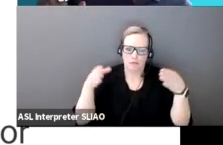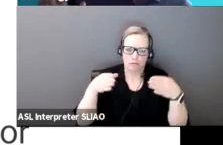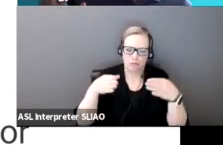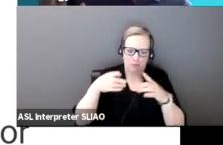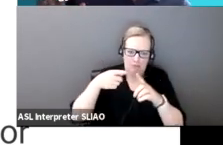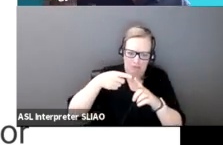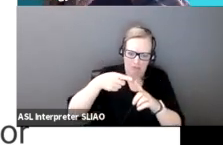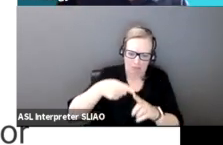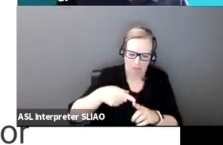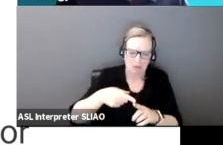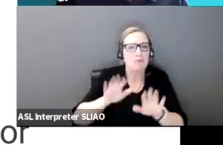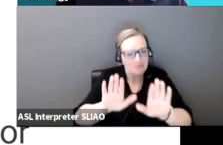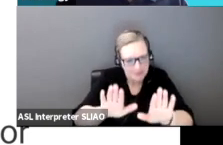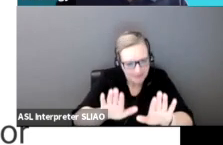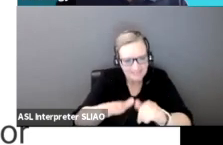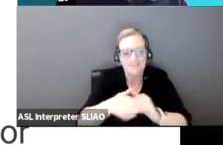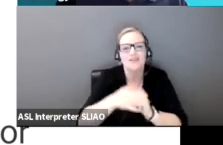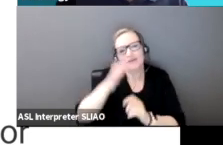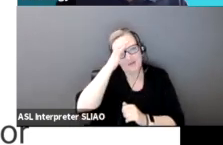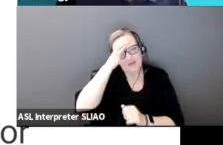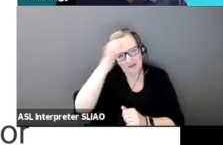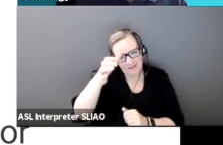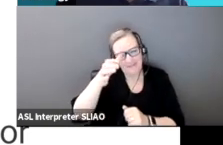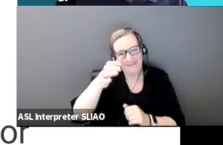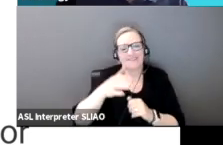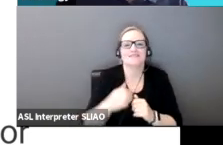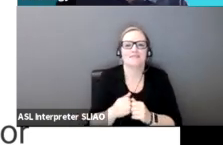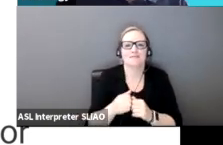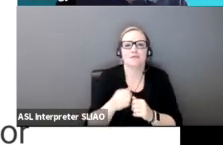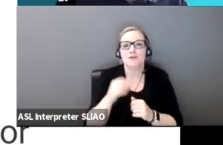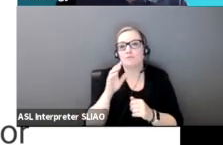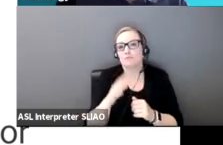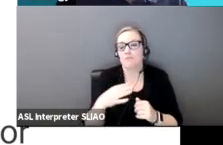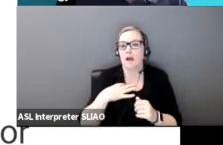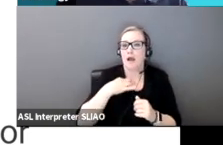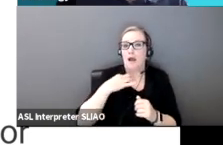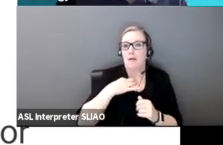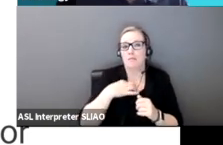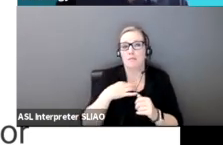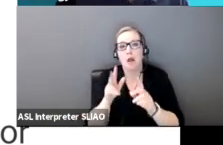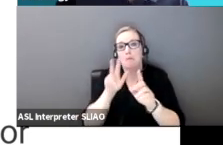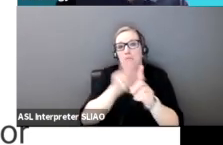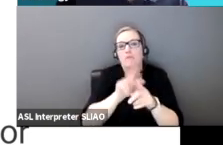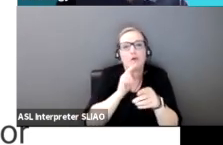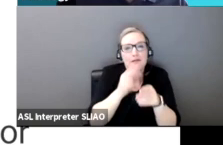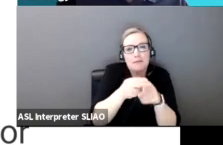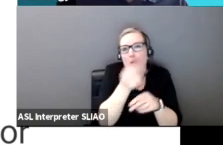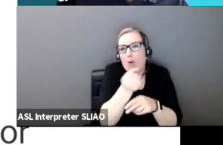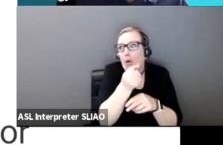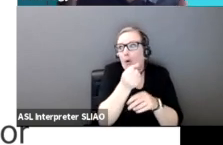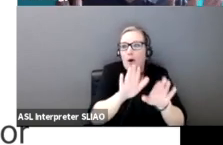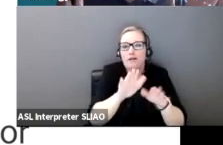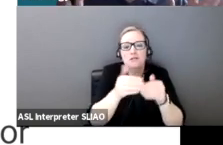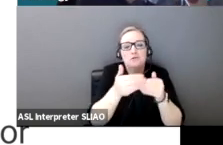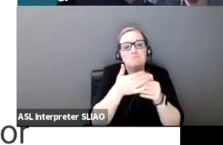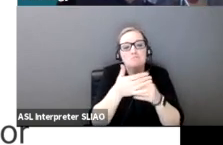but the general idea is you can file a provisional patent application for not very much money. It doesn't protect you,